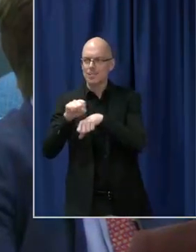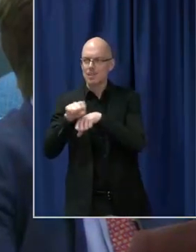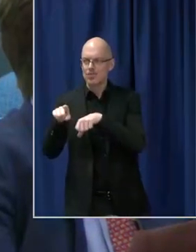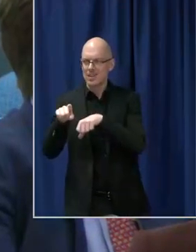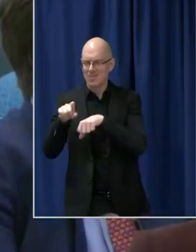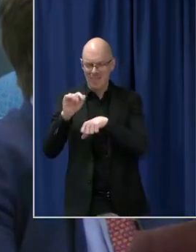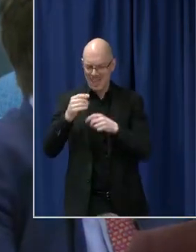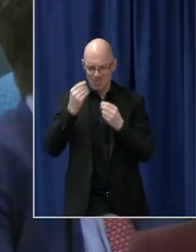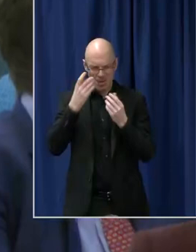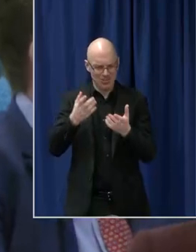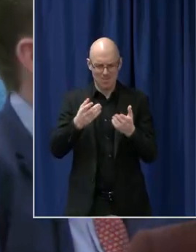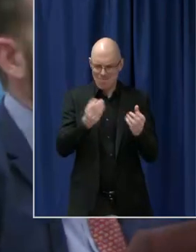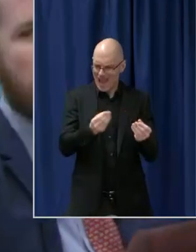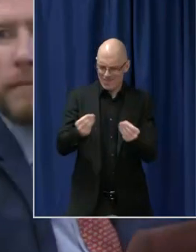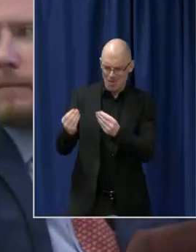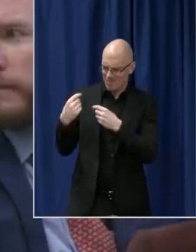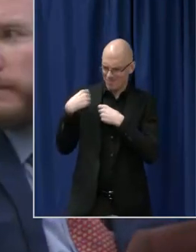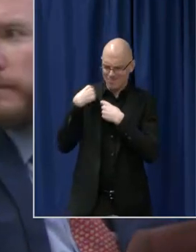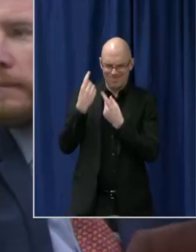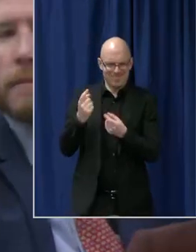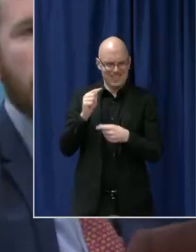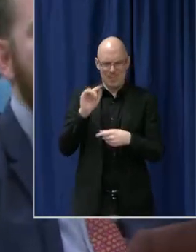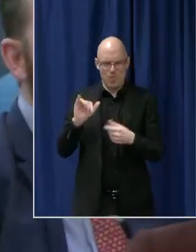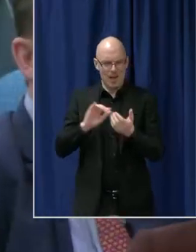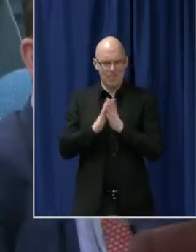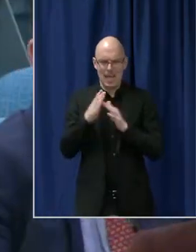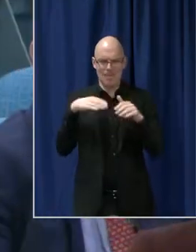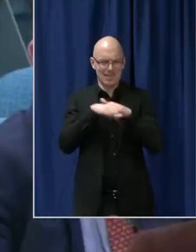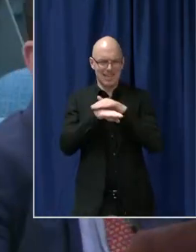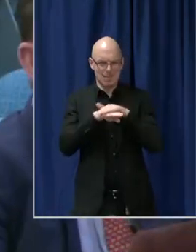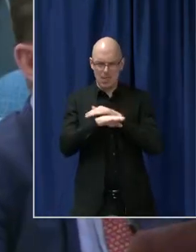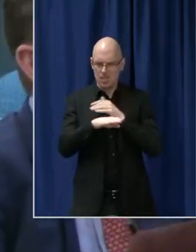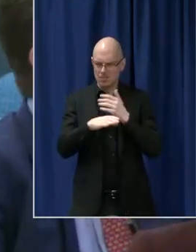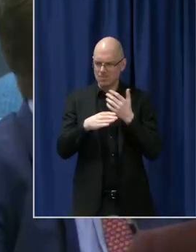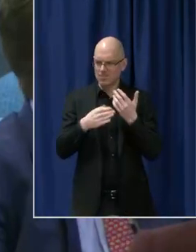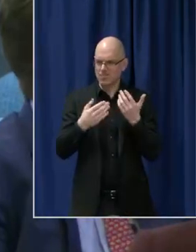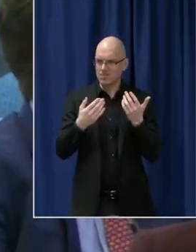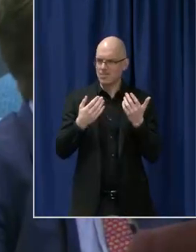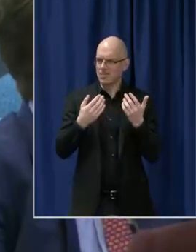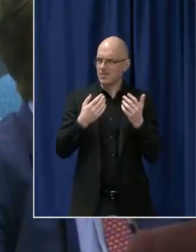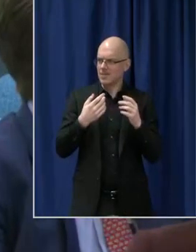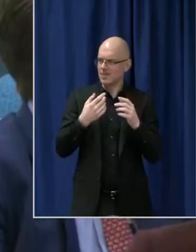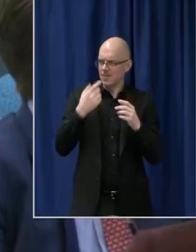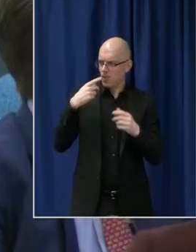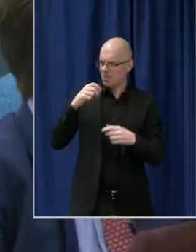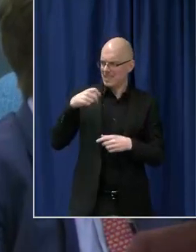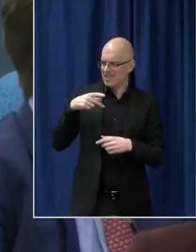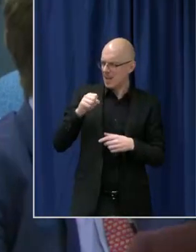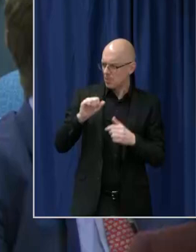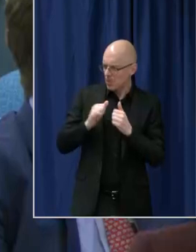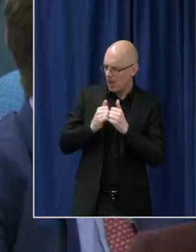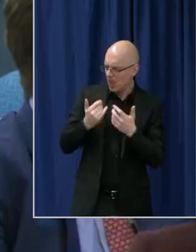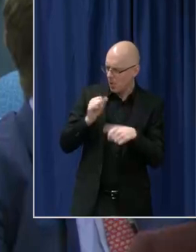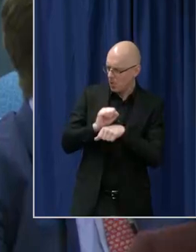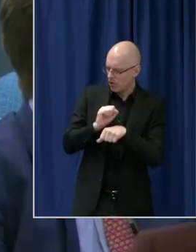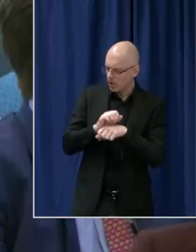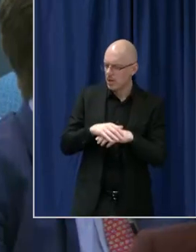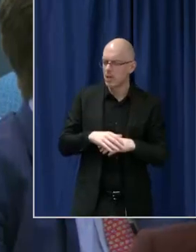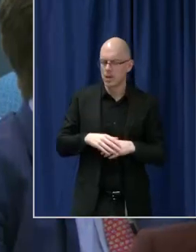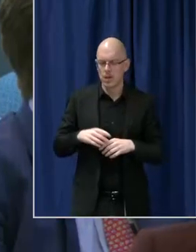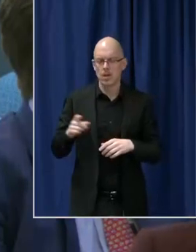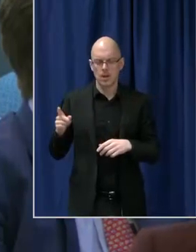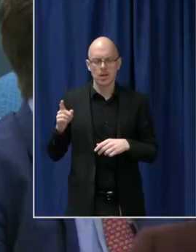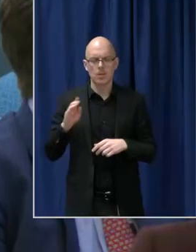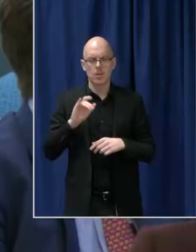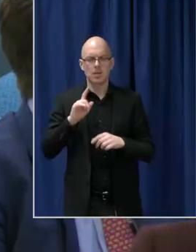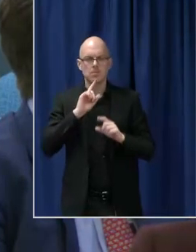since TTYs had to be accessible or received by PSAPs. That's my first question. So the